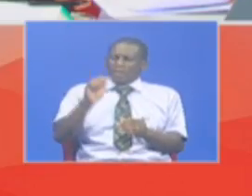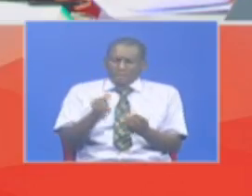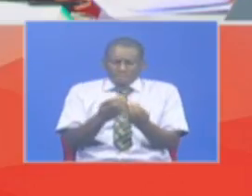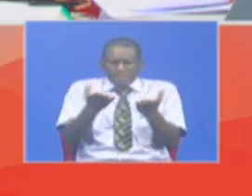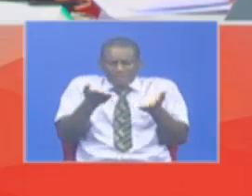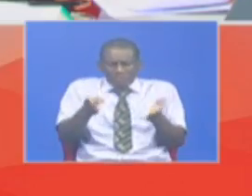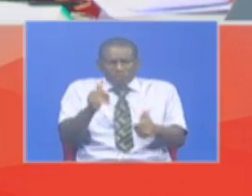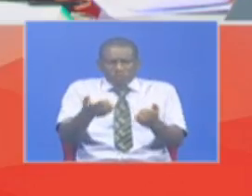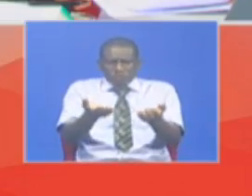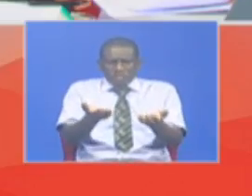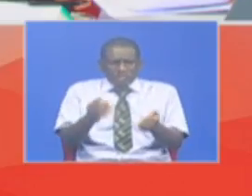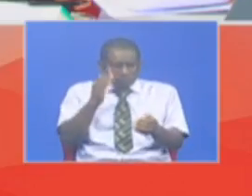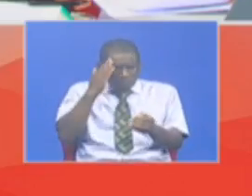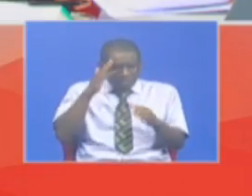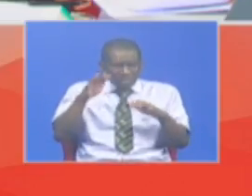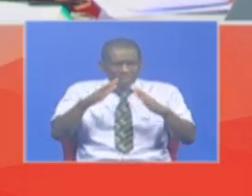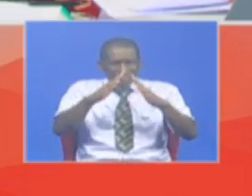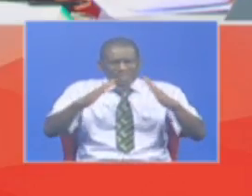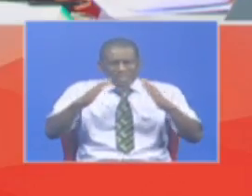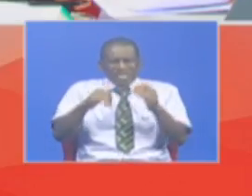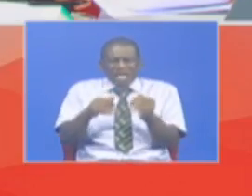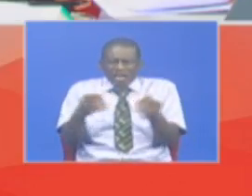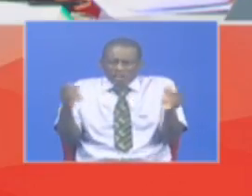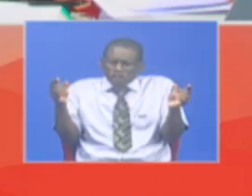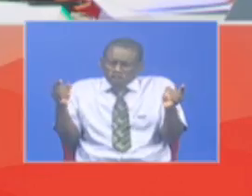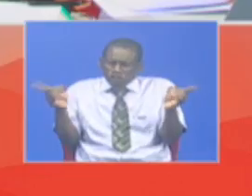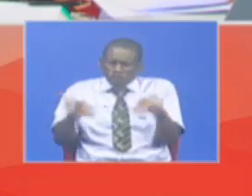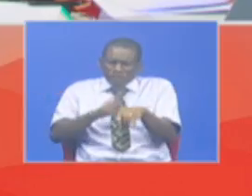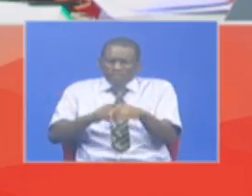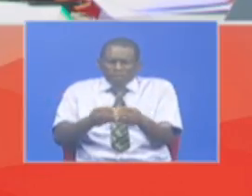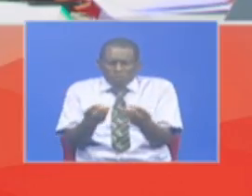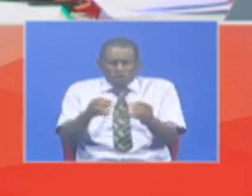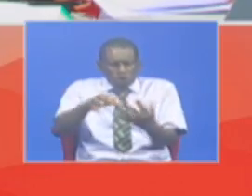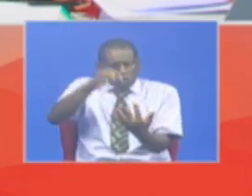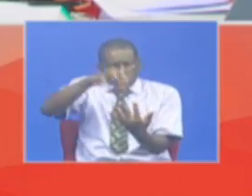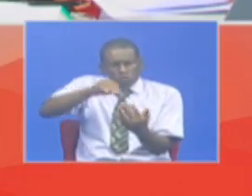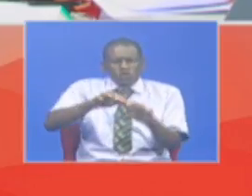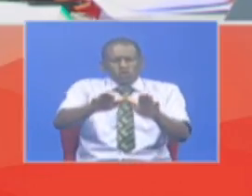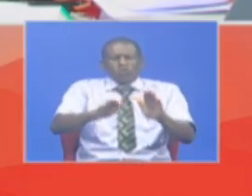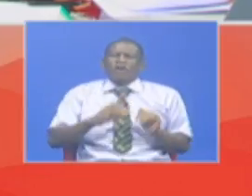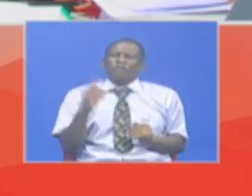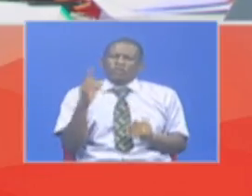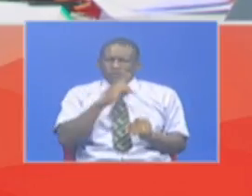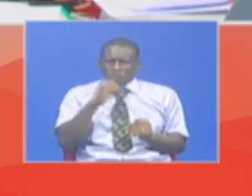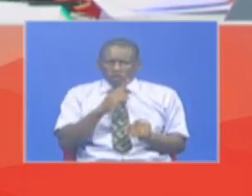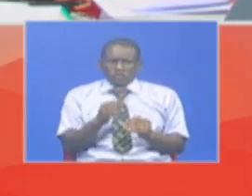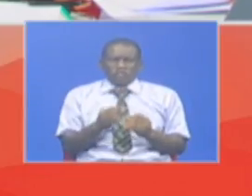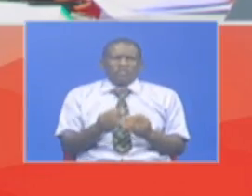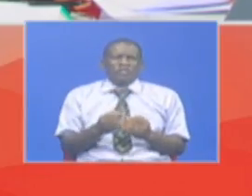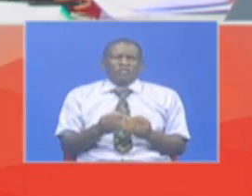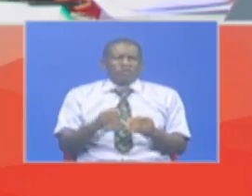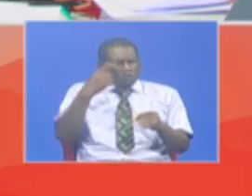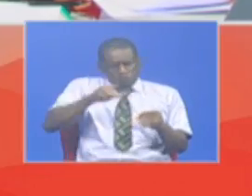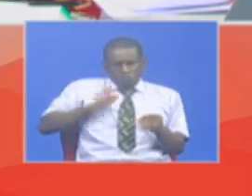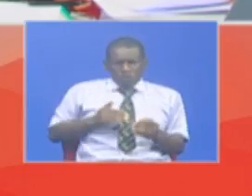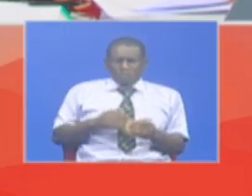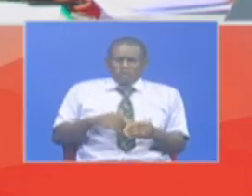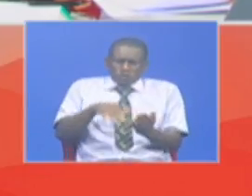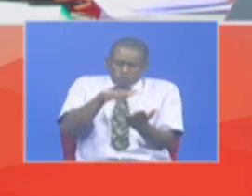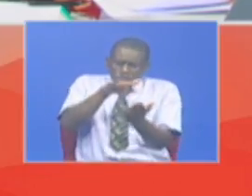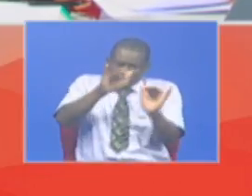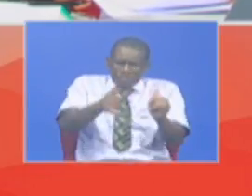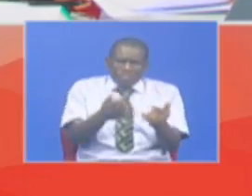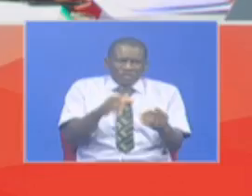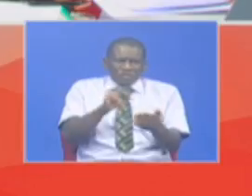thinking about right now is shelters as a temporary option to avoid the violations. and for women to seek refuge so that they come